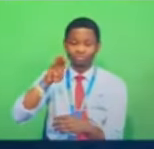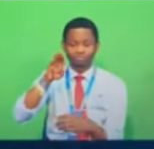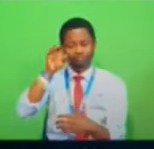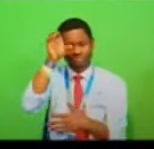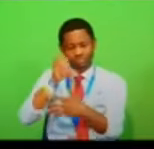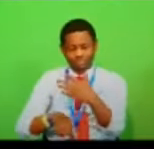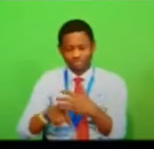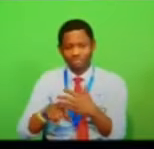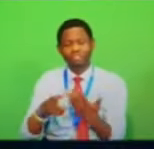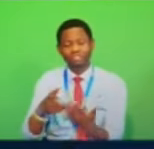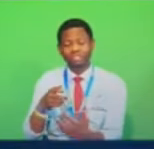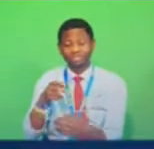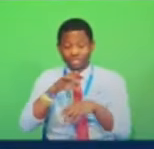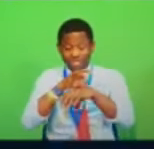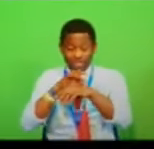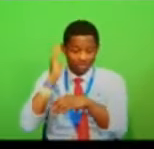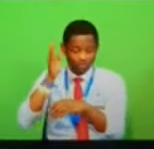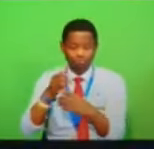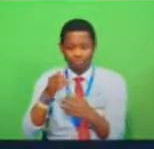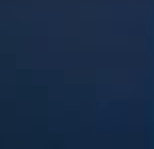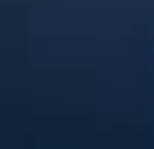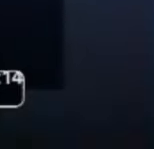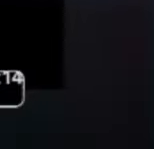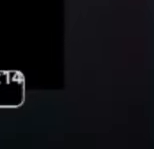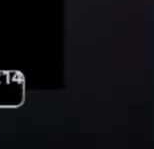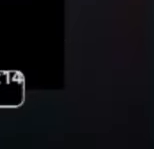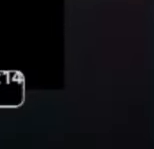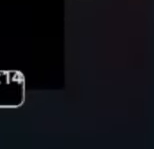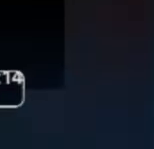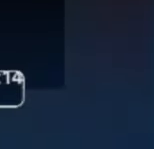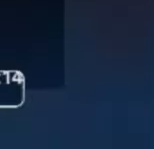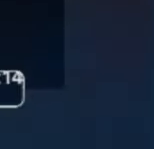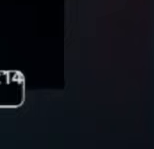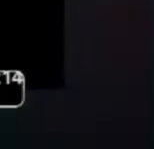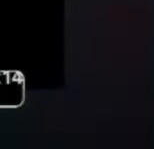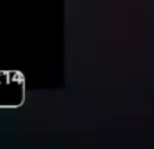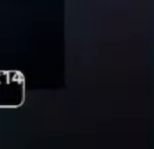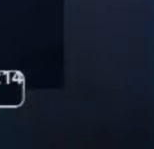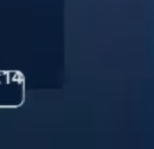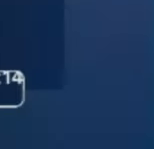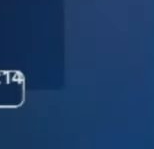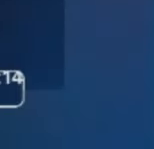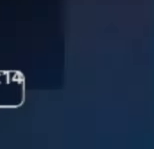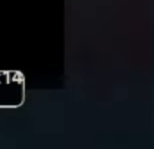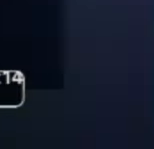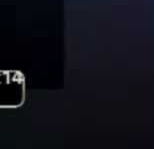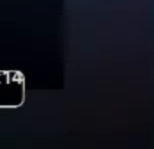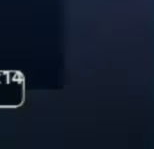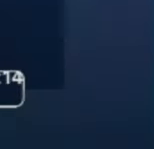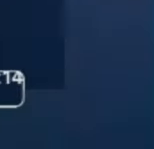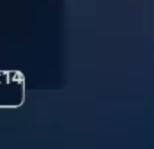Lord, as the waters cover the sea. Now, let me comment on this Habakkuk text first. If you look